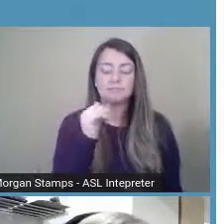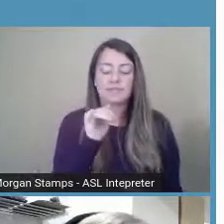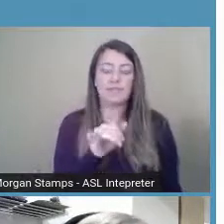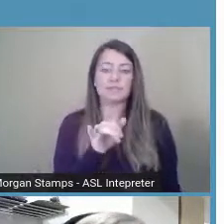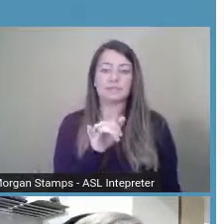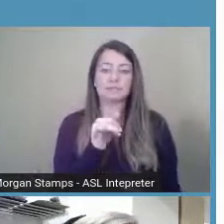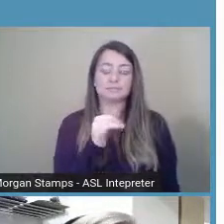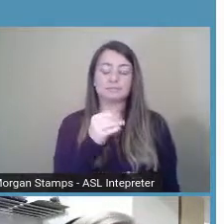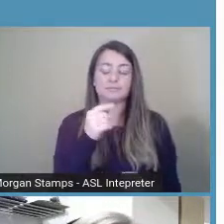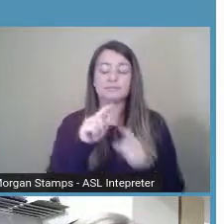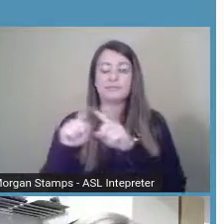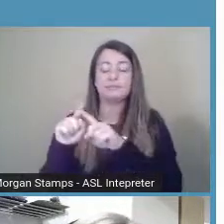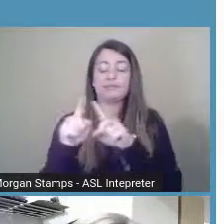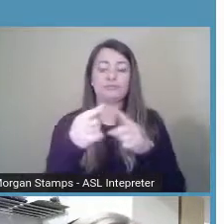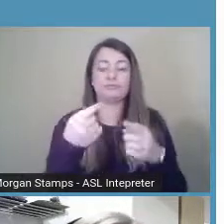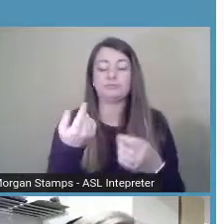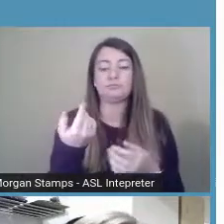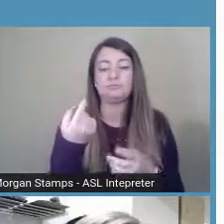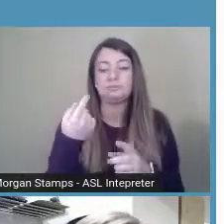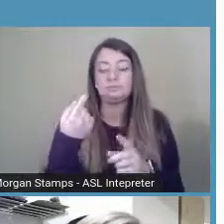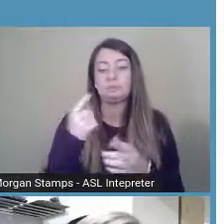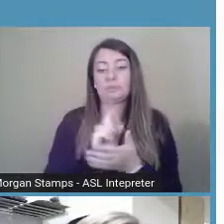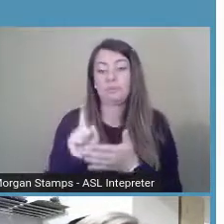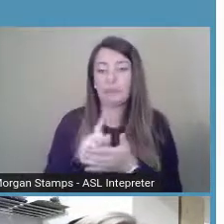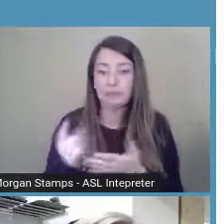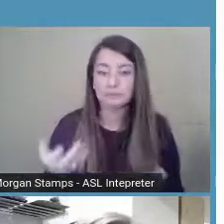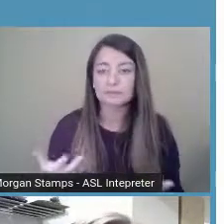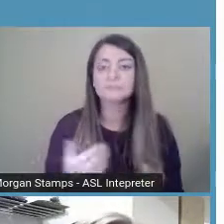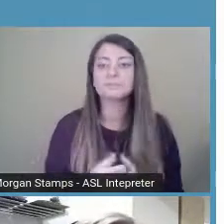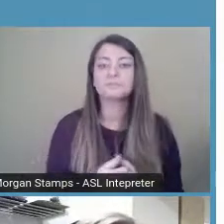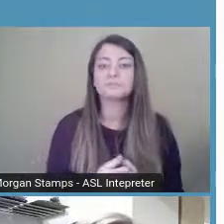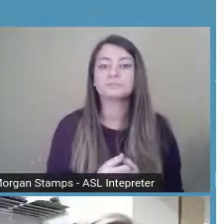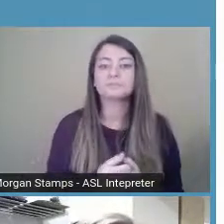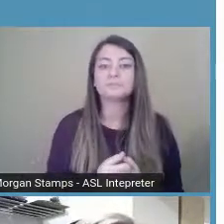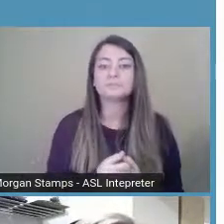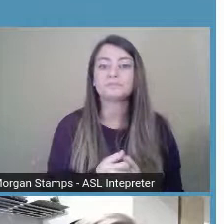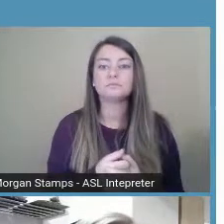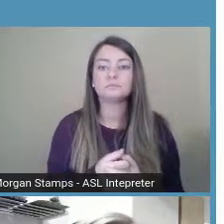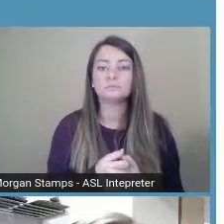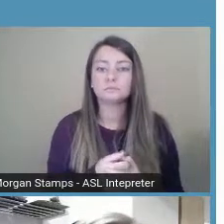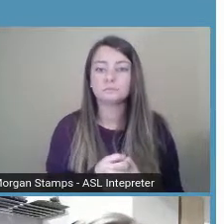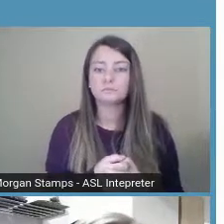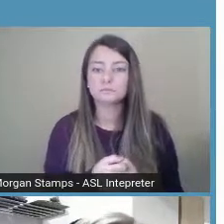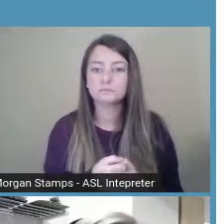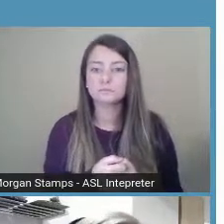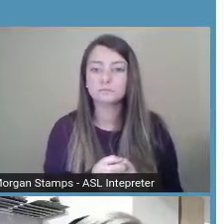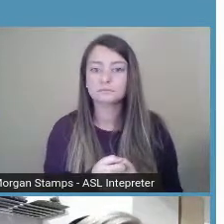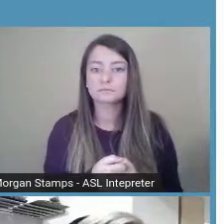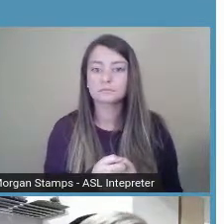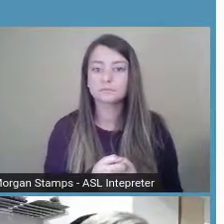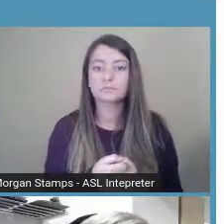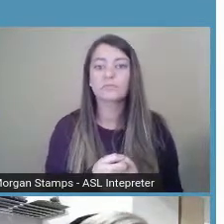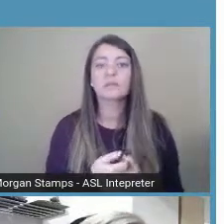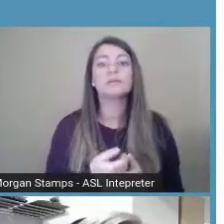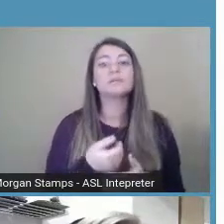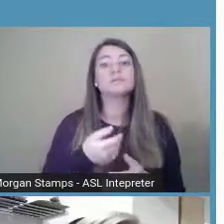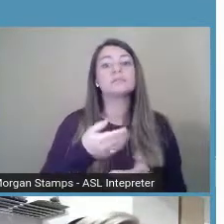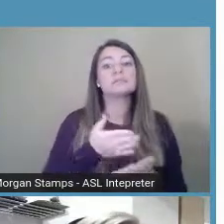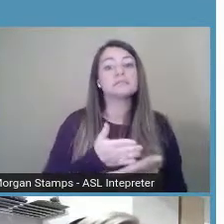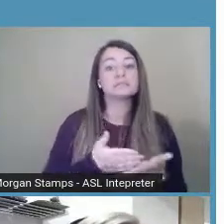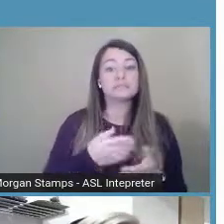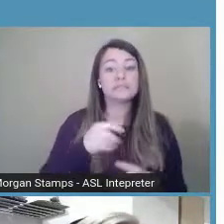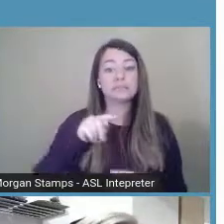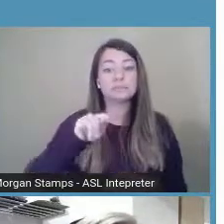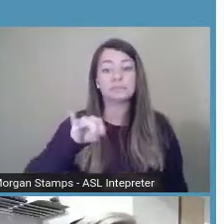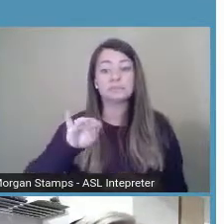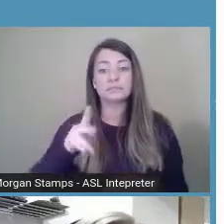change slide, mute participants, or share screen, and approximate timing to keep yourself and your team on track.